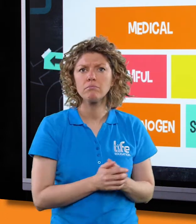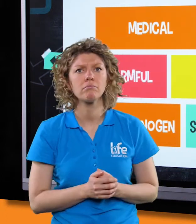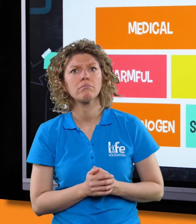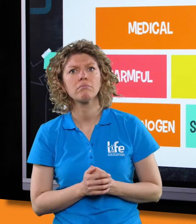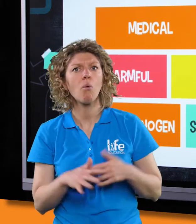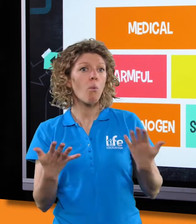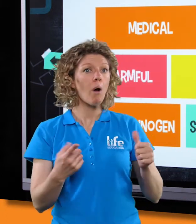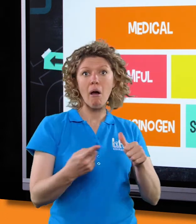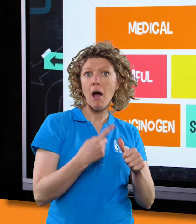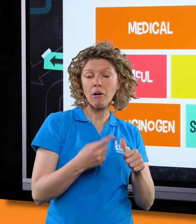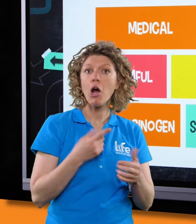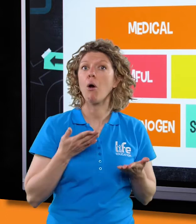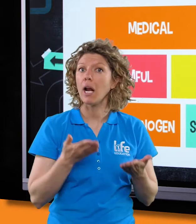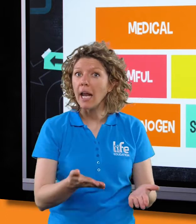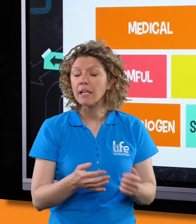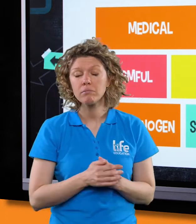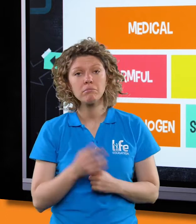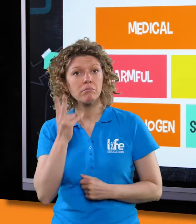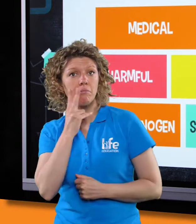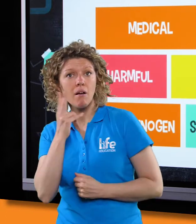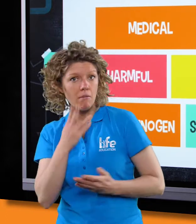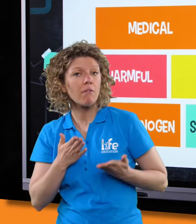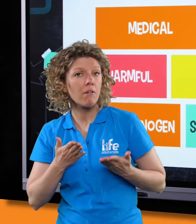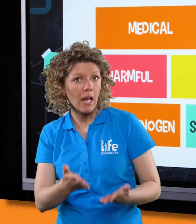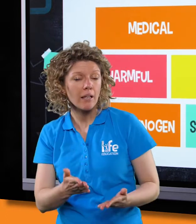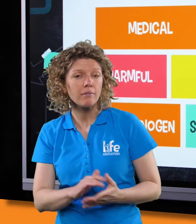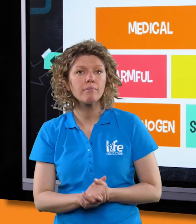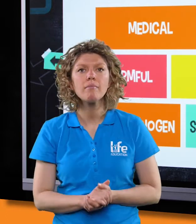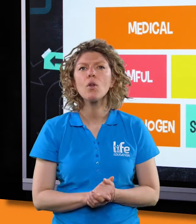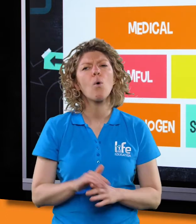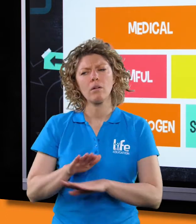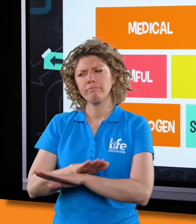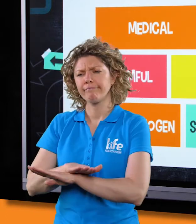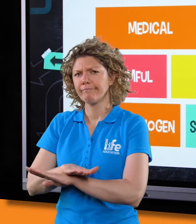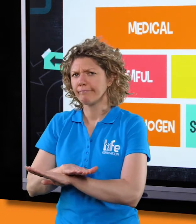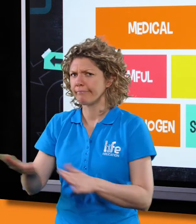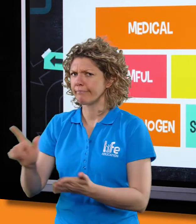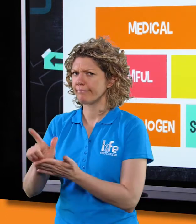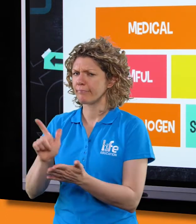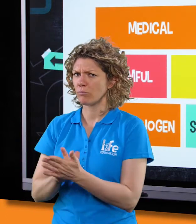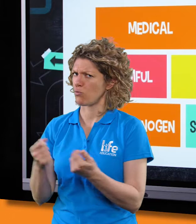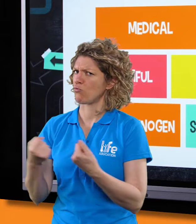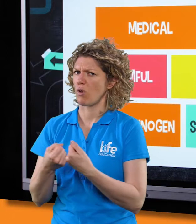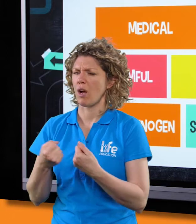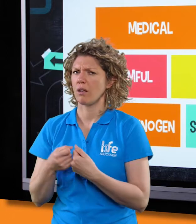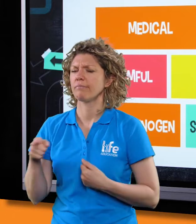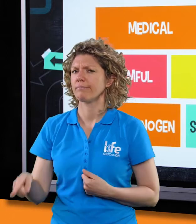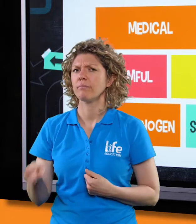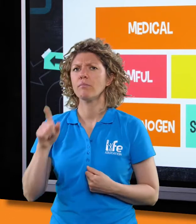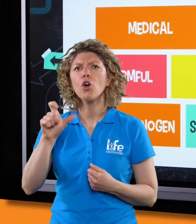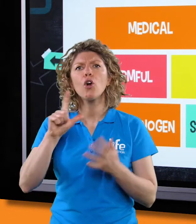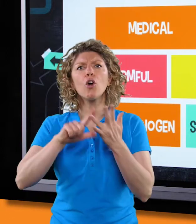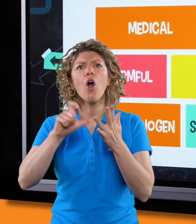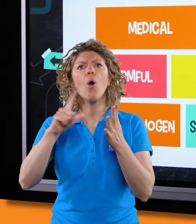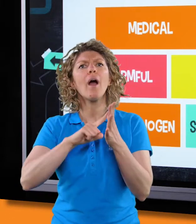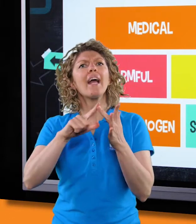or again, nicotine that's in cigarettes, or illegal. Illegal drugs include things like cocaine, amphetamines,